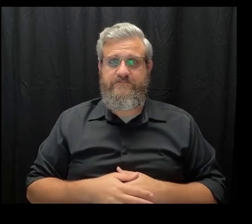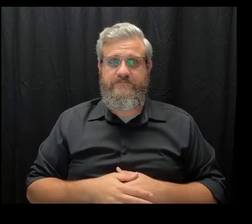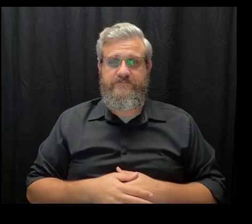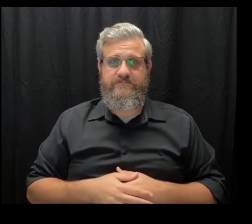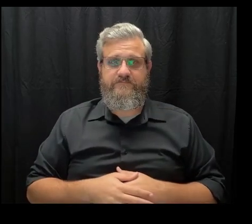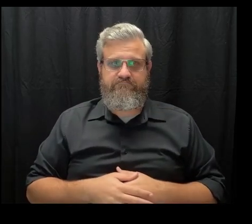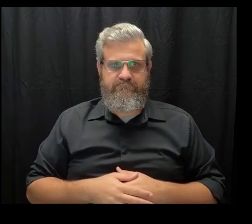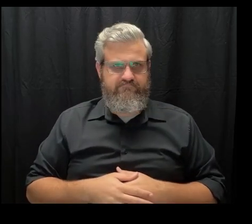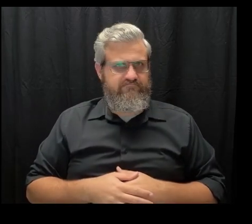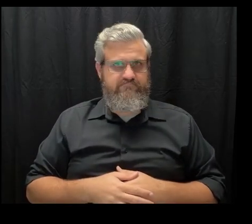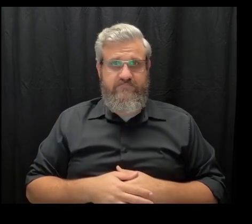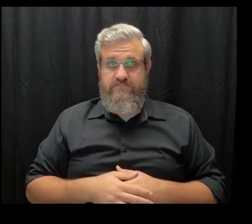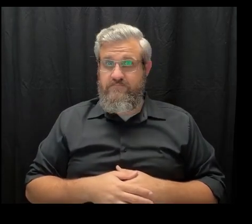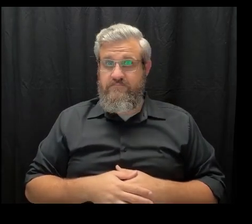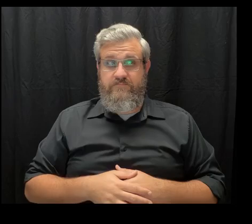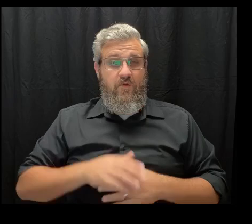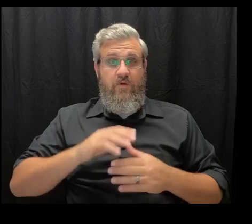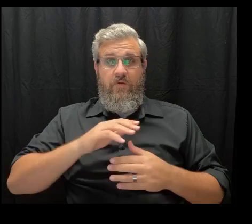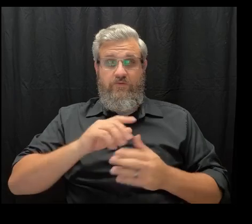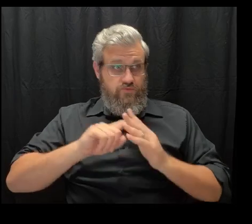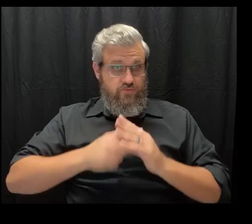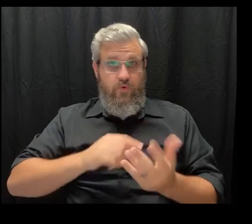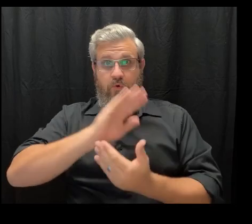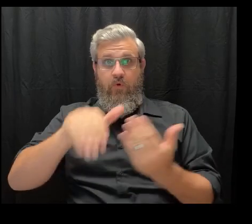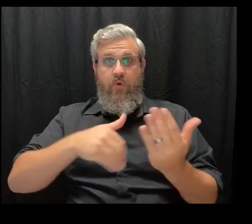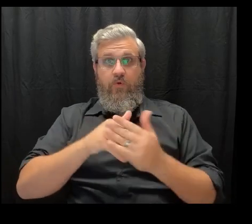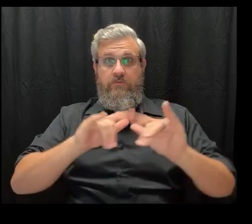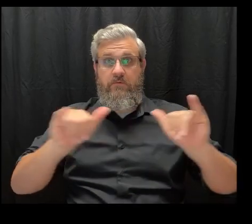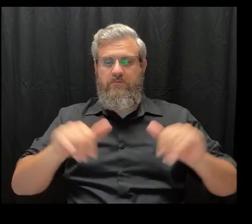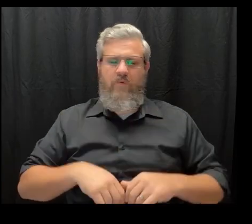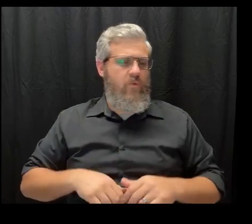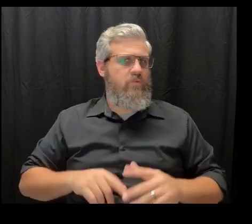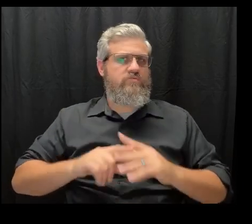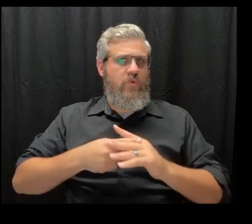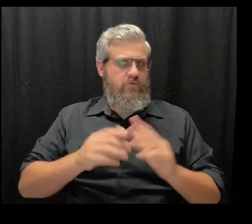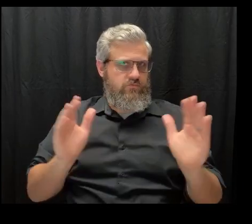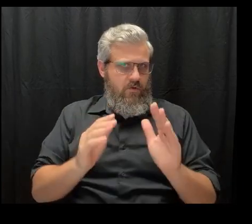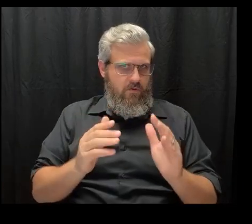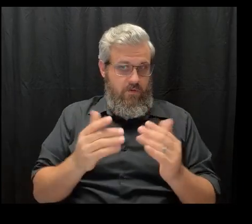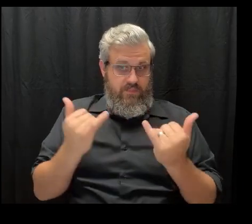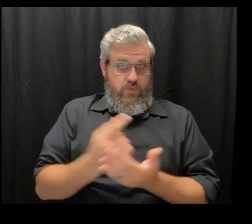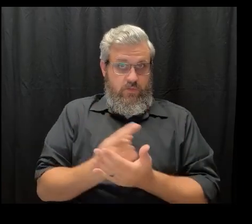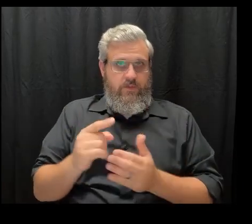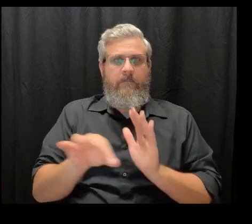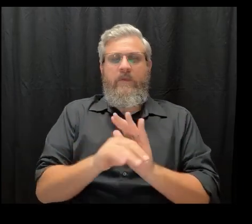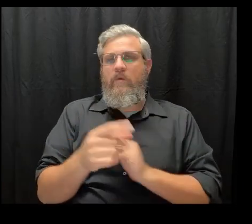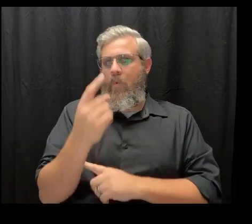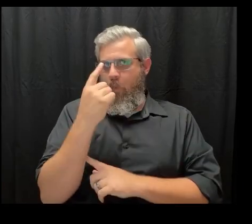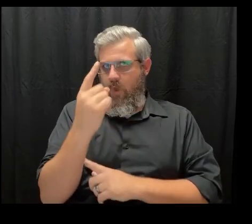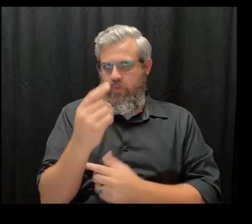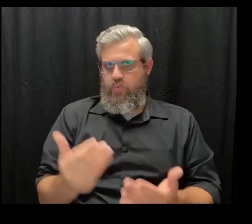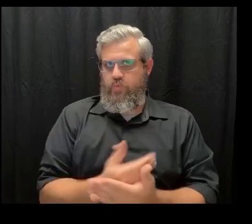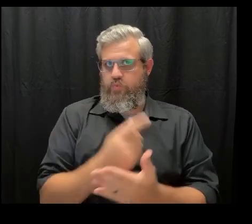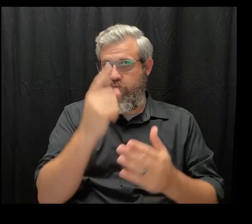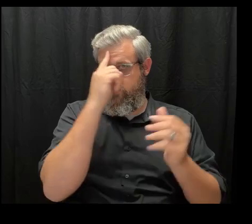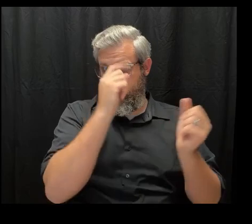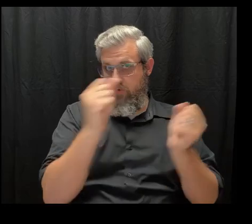You don't have to do everything at once. Start small by trying one new strategy this week and observe how your students